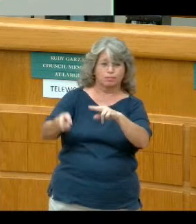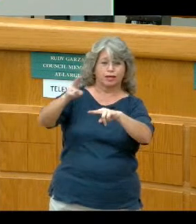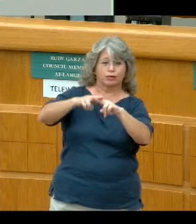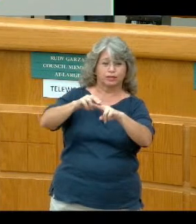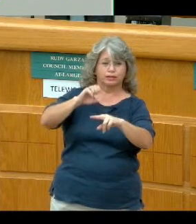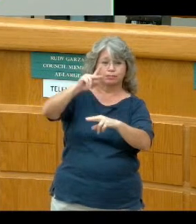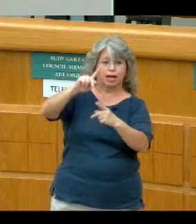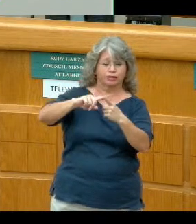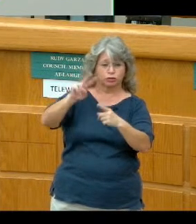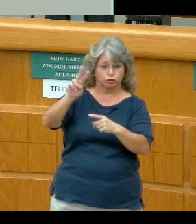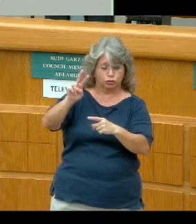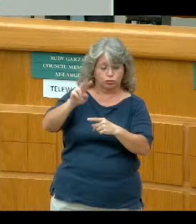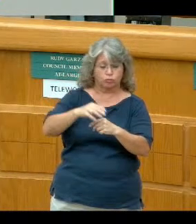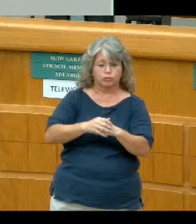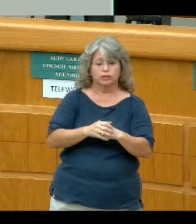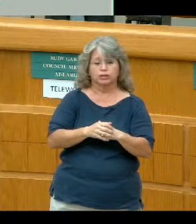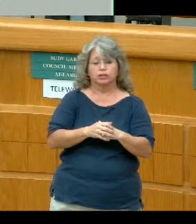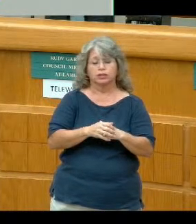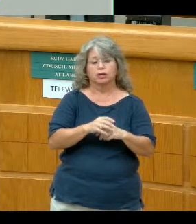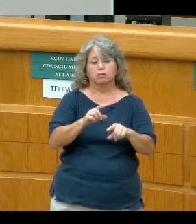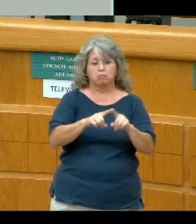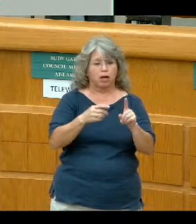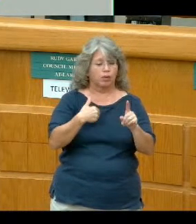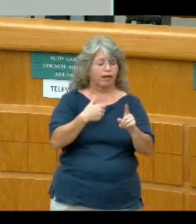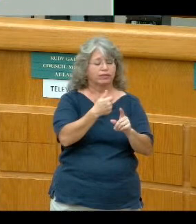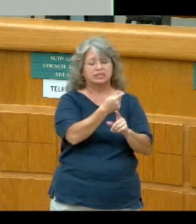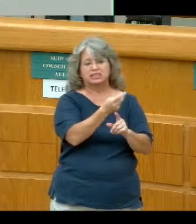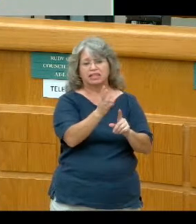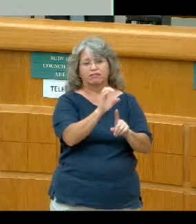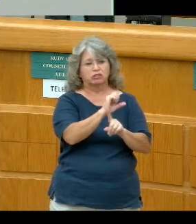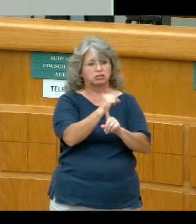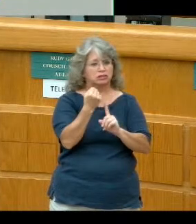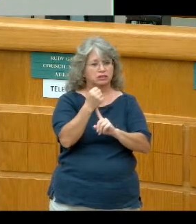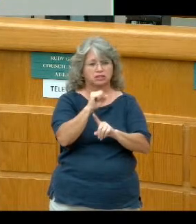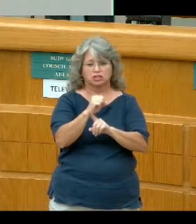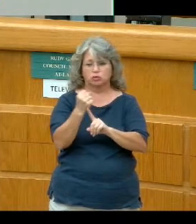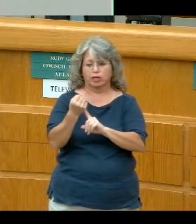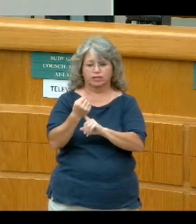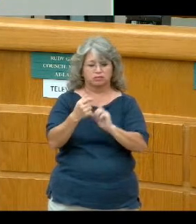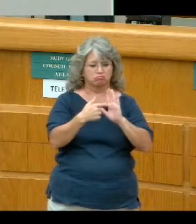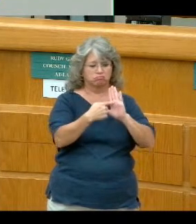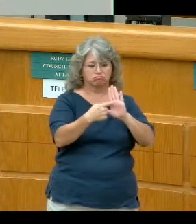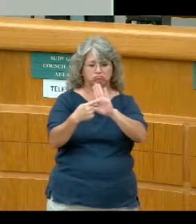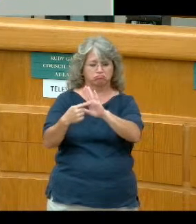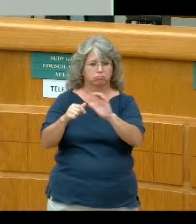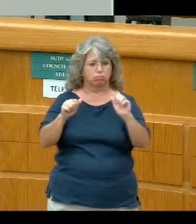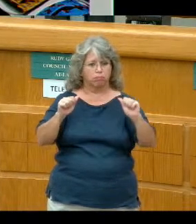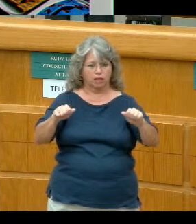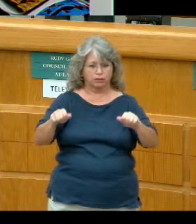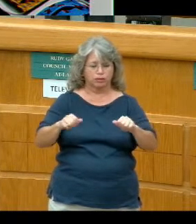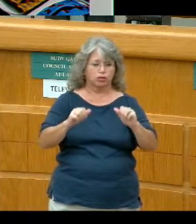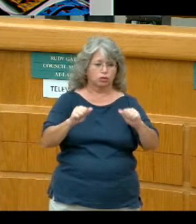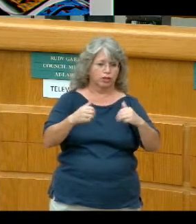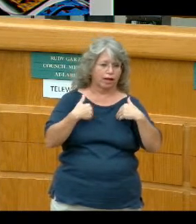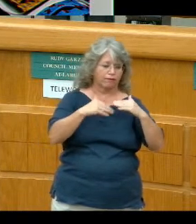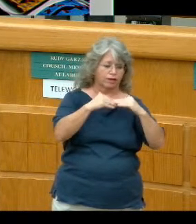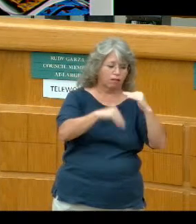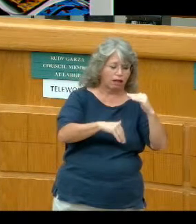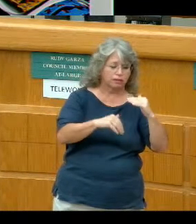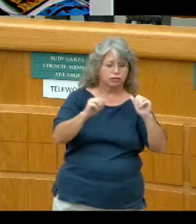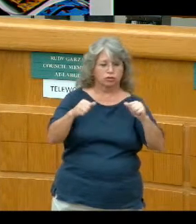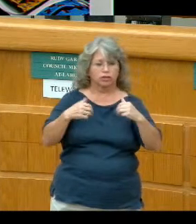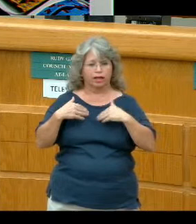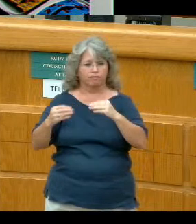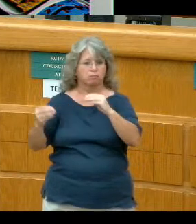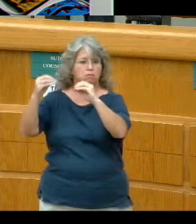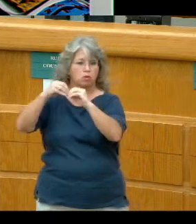out come to pass. But several other scenarios are possible. Could be There could be more cases, there could be less cases, and